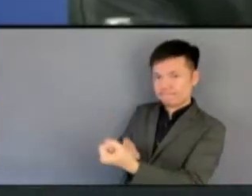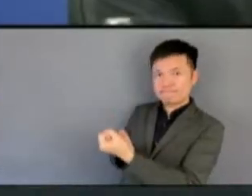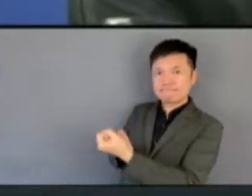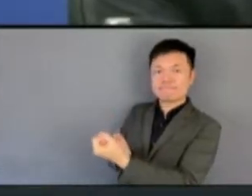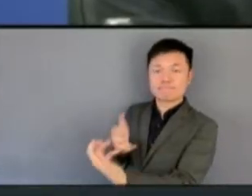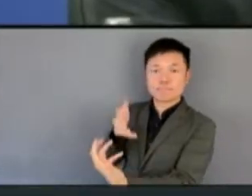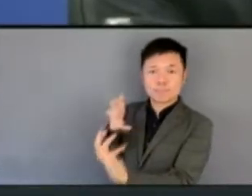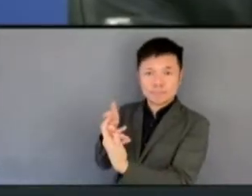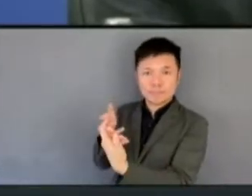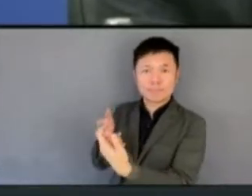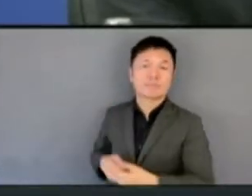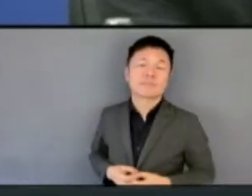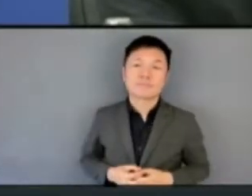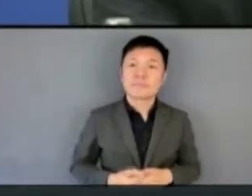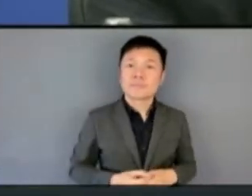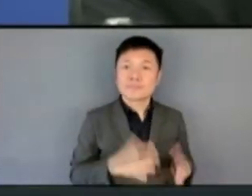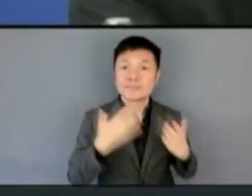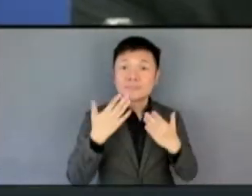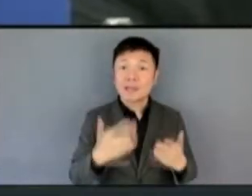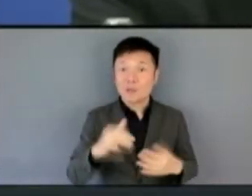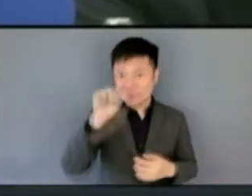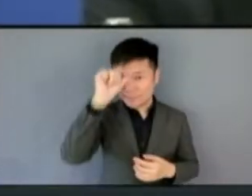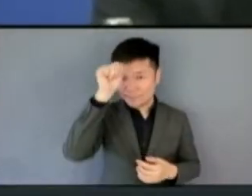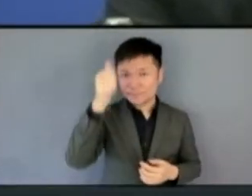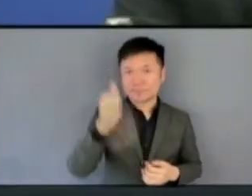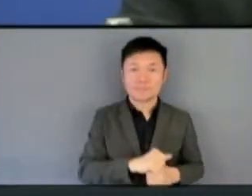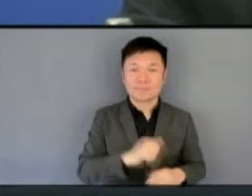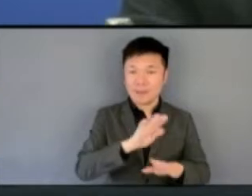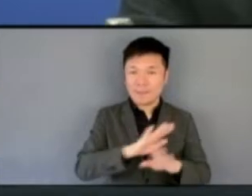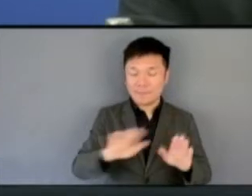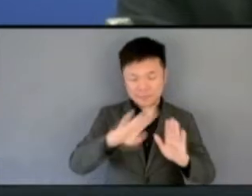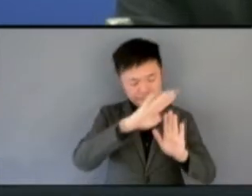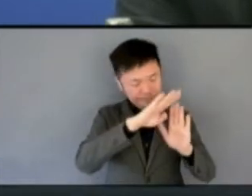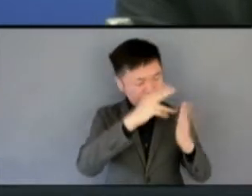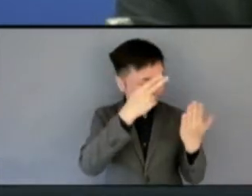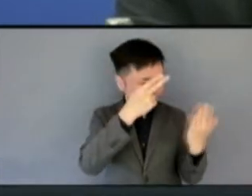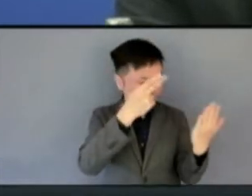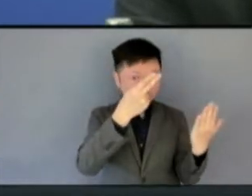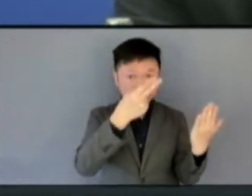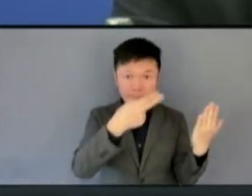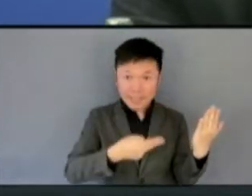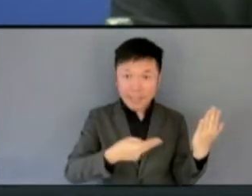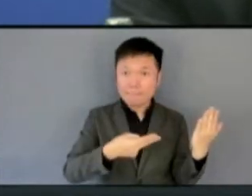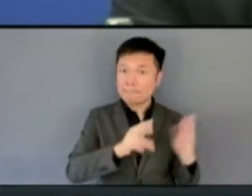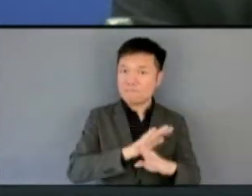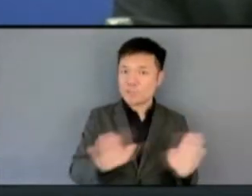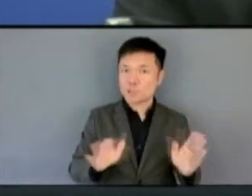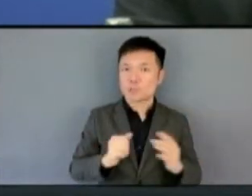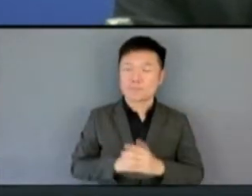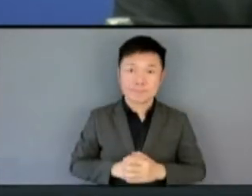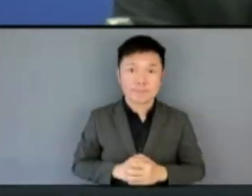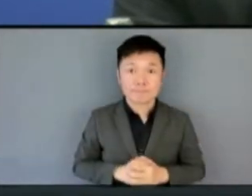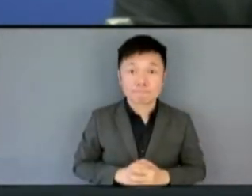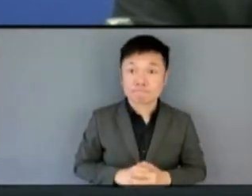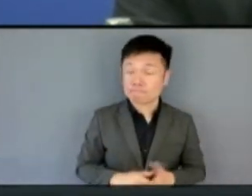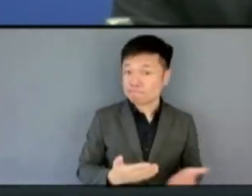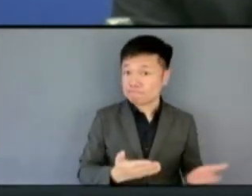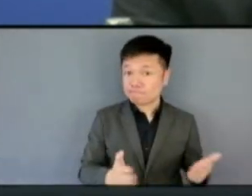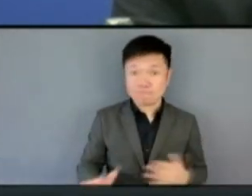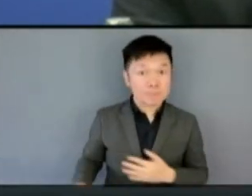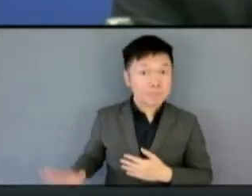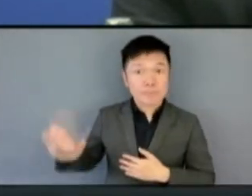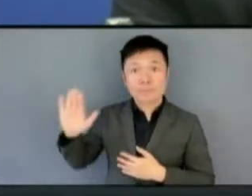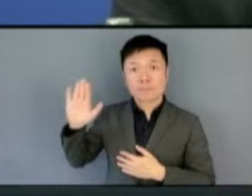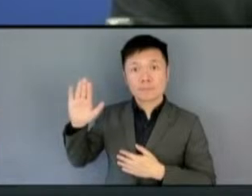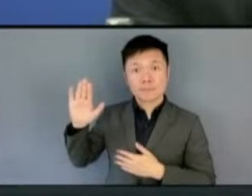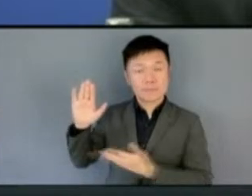distinguished delegate of India. That is the end of my list of the members' countries. Is there any other members who would like